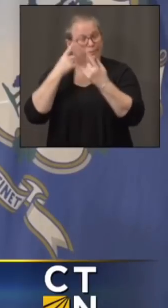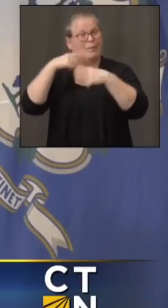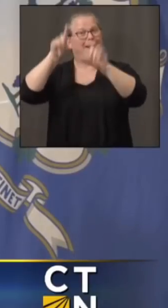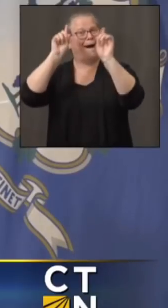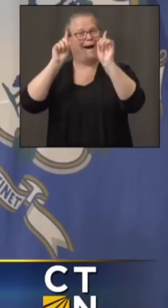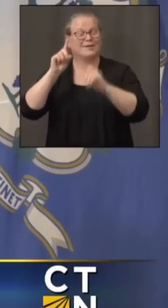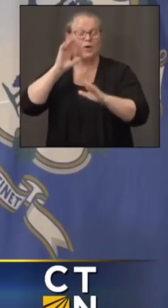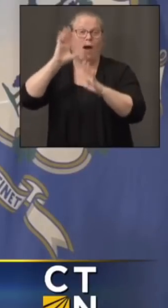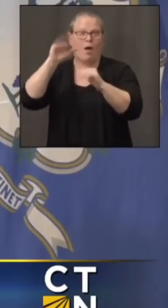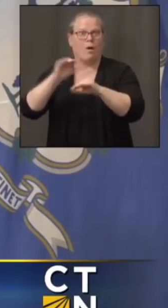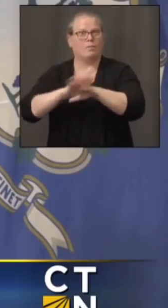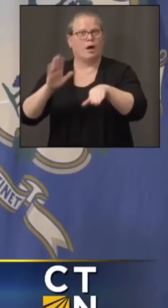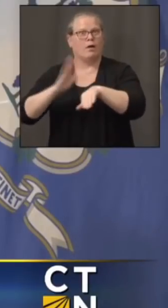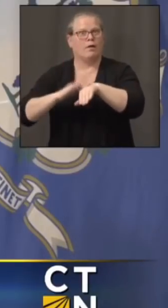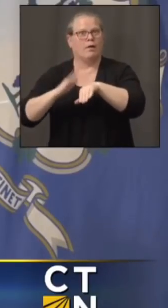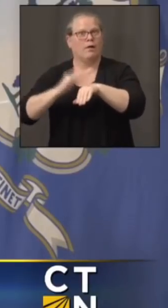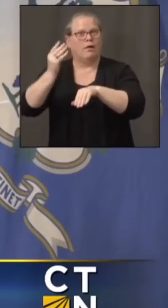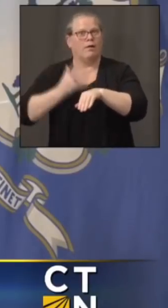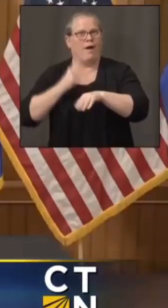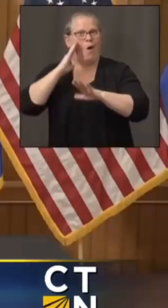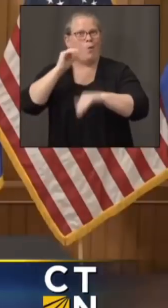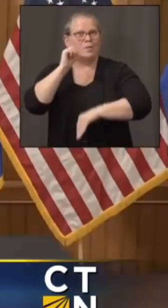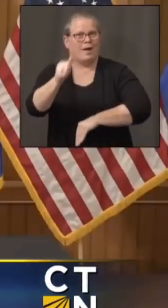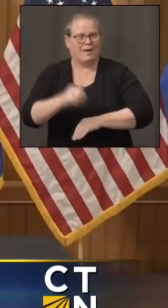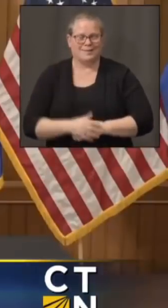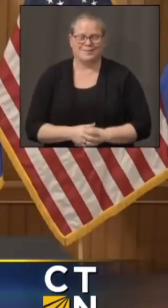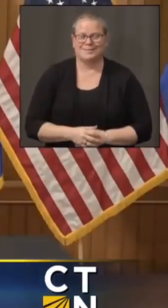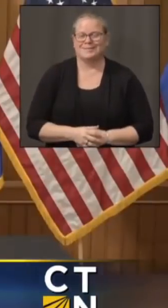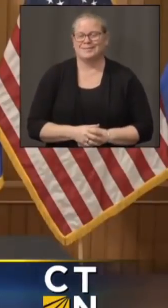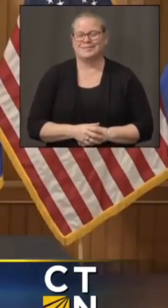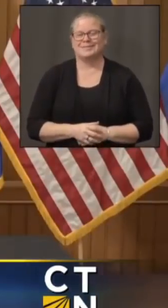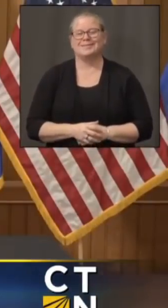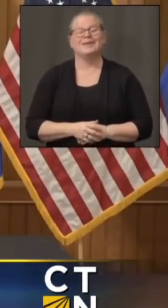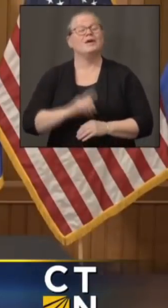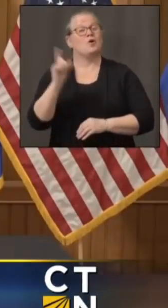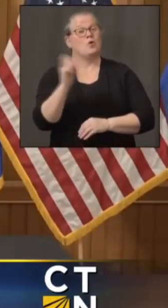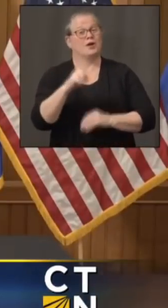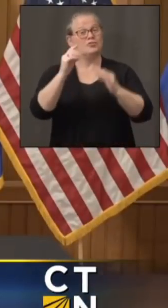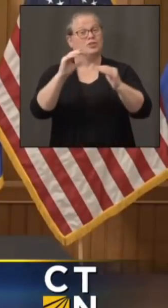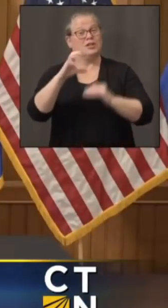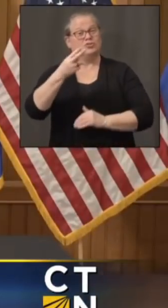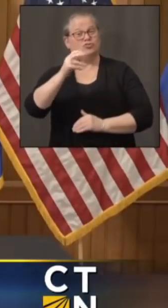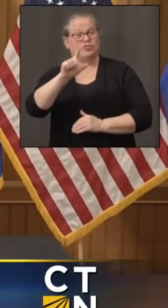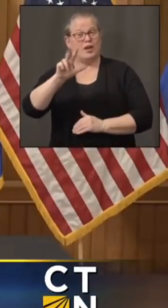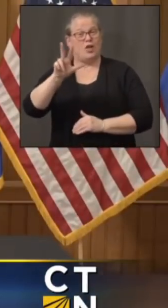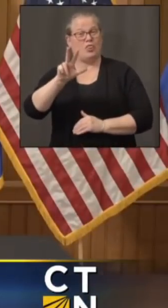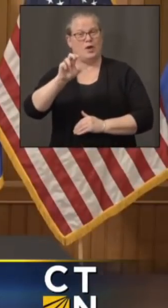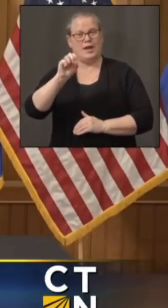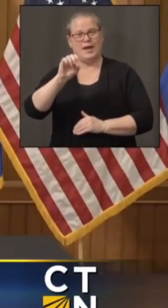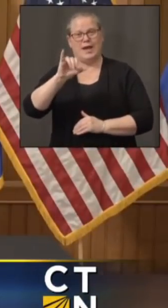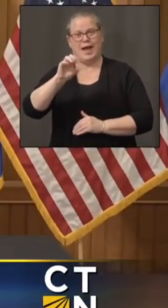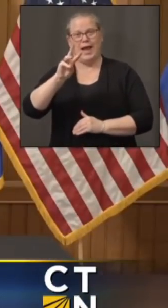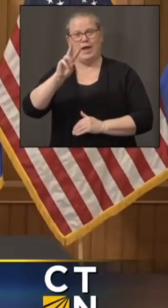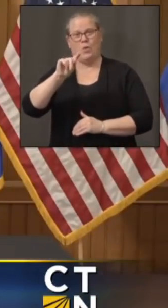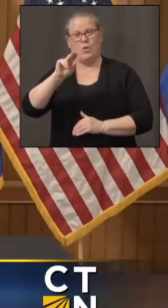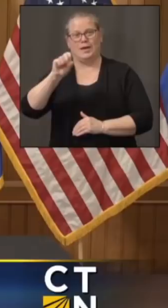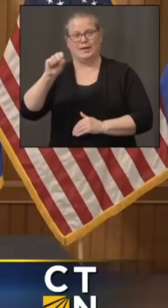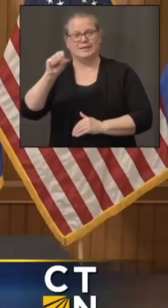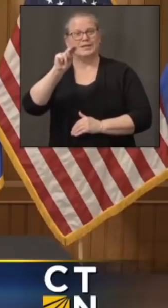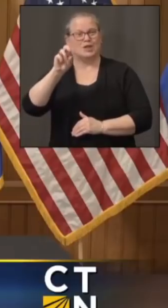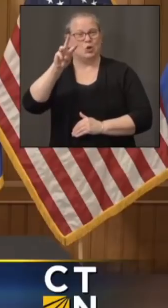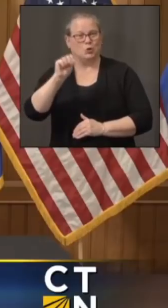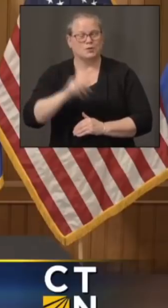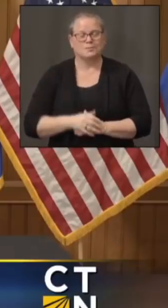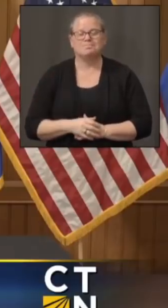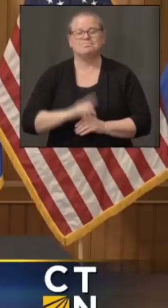All right, Max. Channel 3 Eyewitness News. Yes, Governor, a question about testing. We are